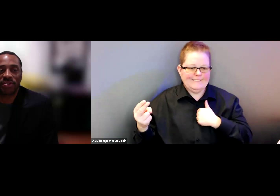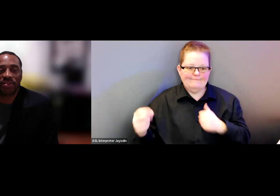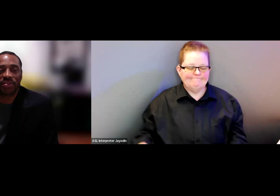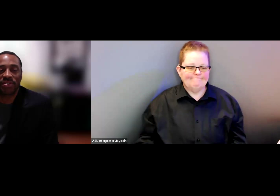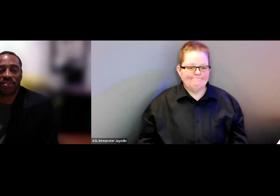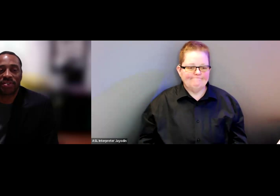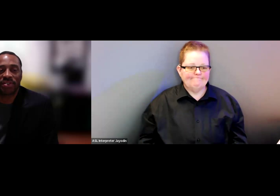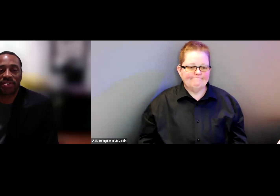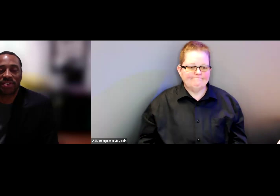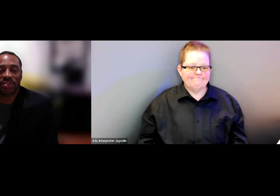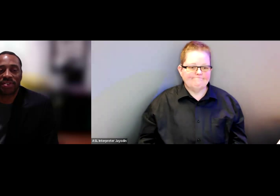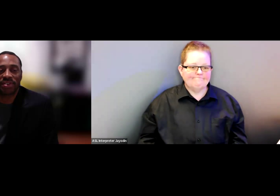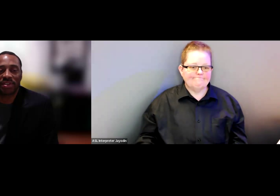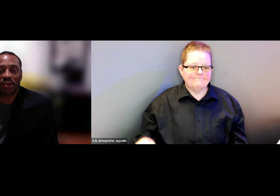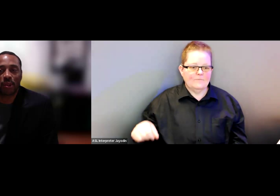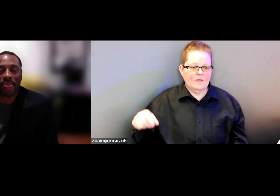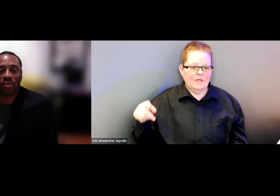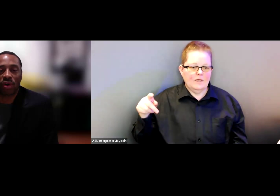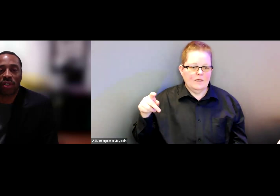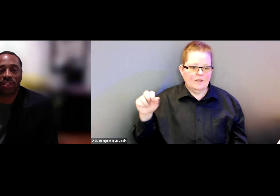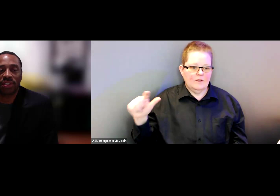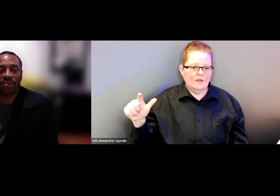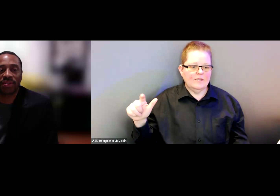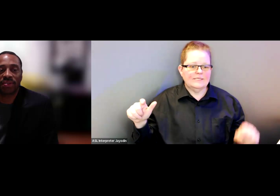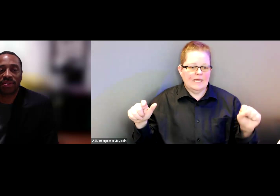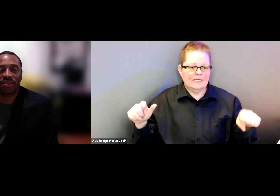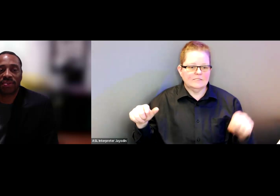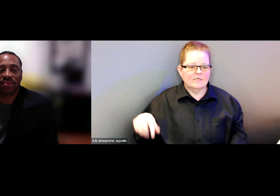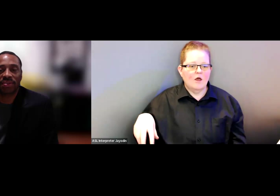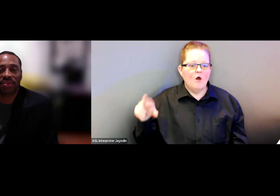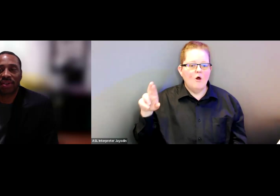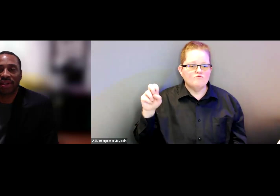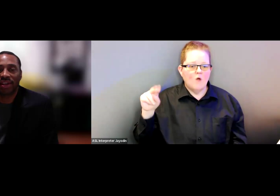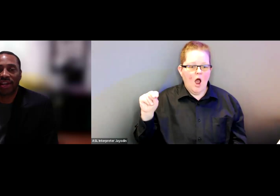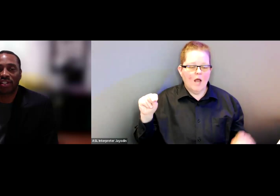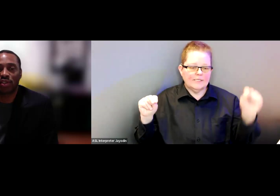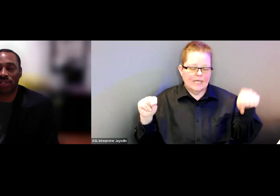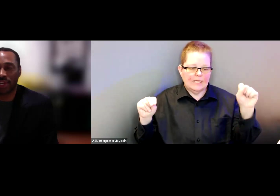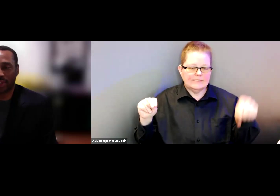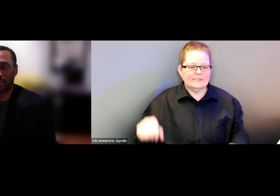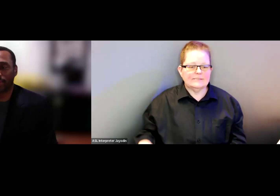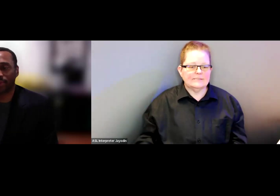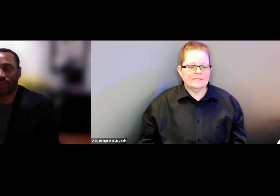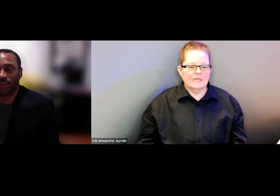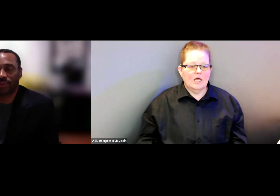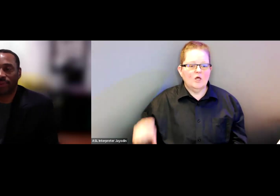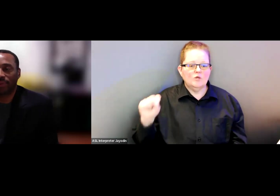Kirill? Yes. Ron? Yes. And